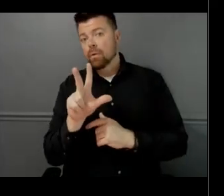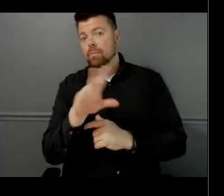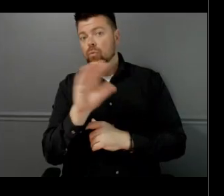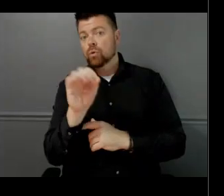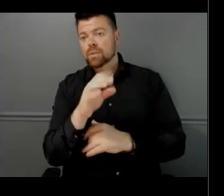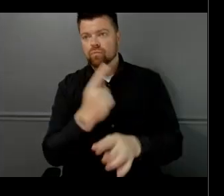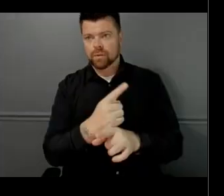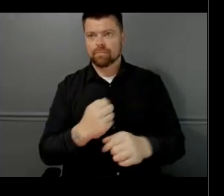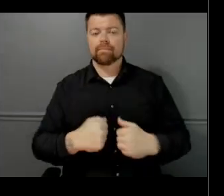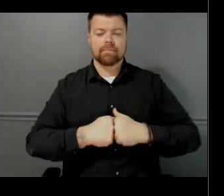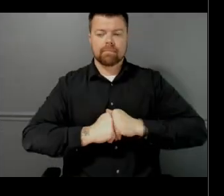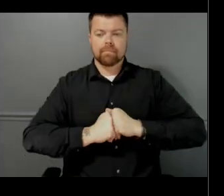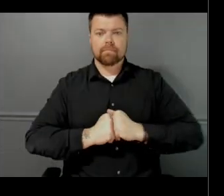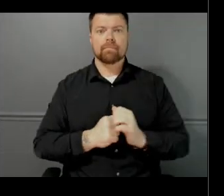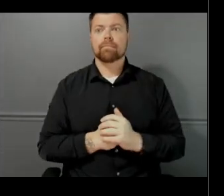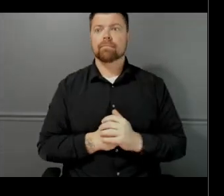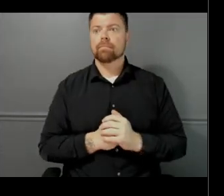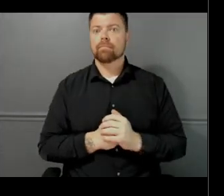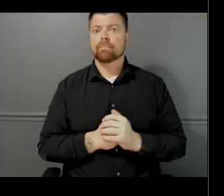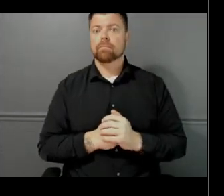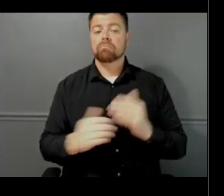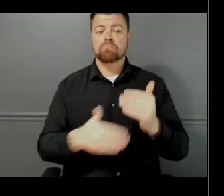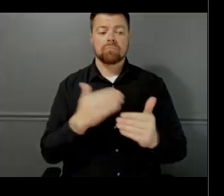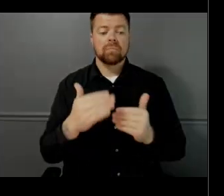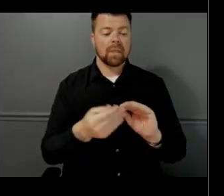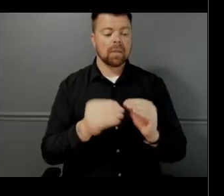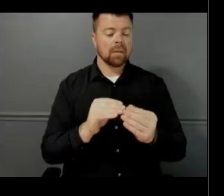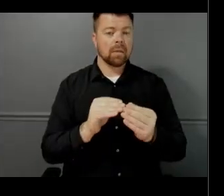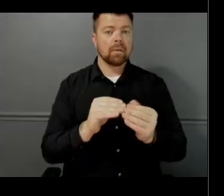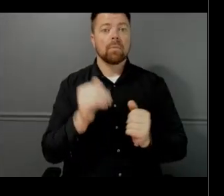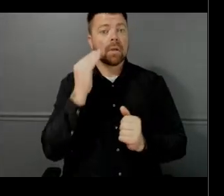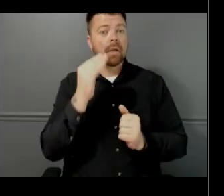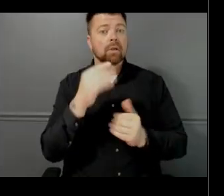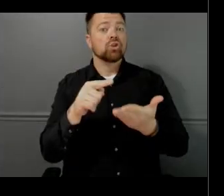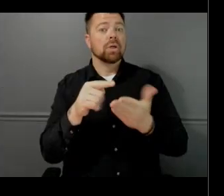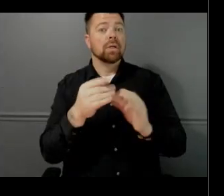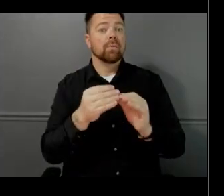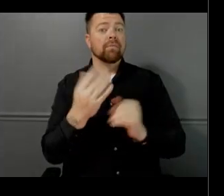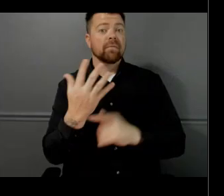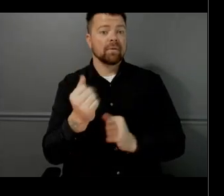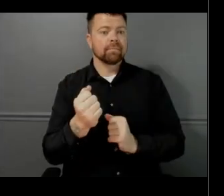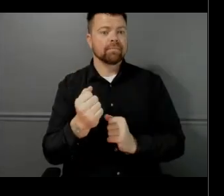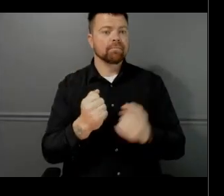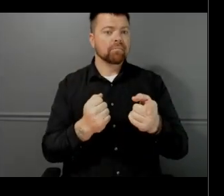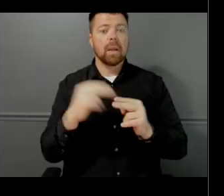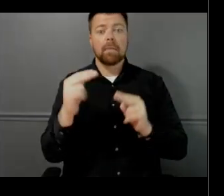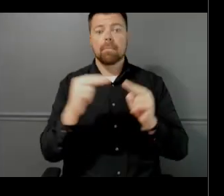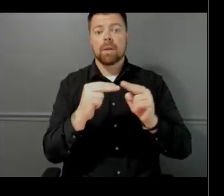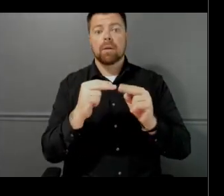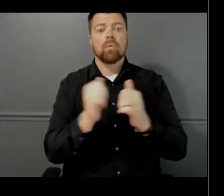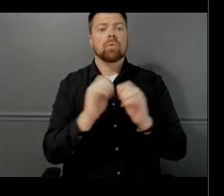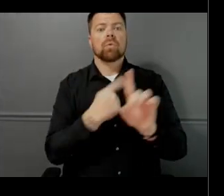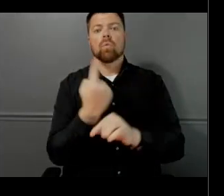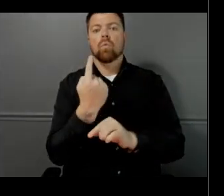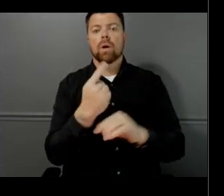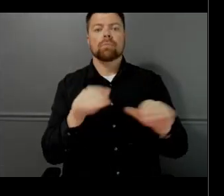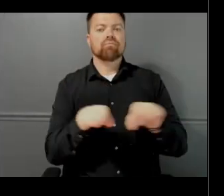correct. Moving on to knowledge check 5. In a building with only one ground